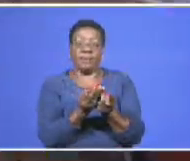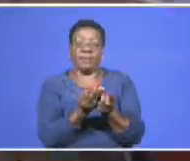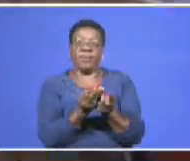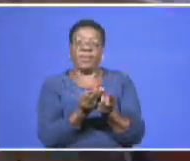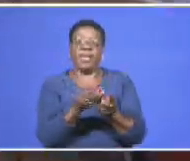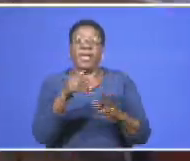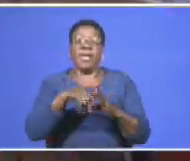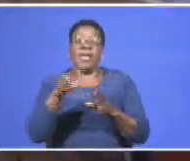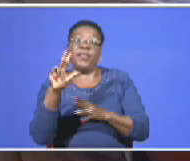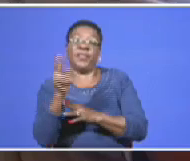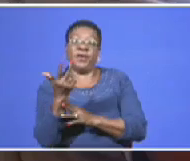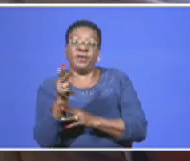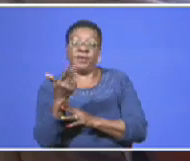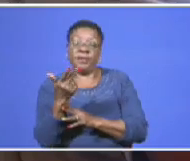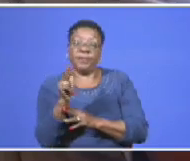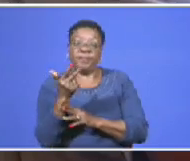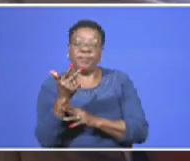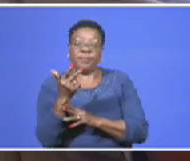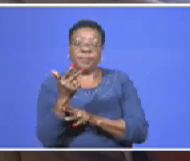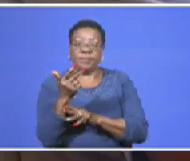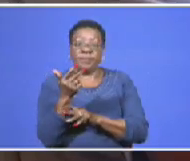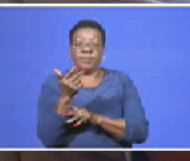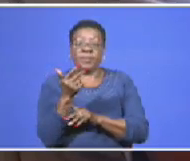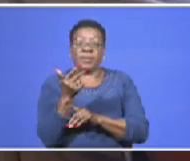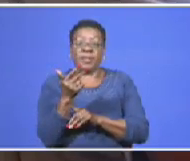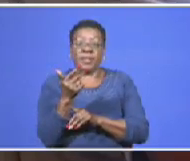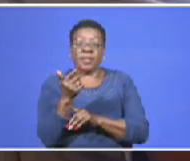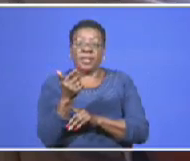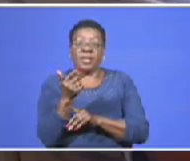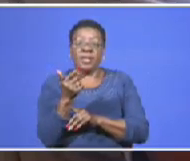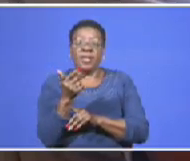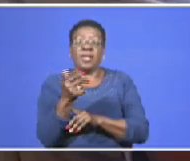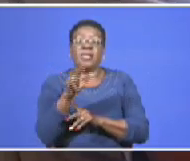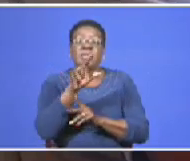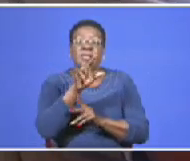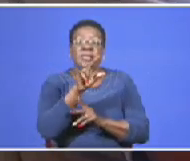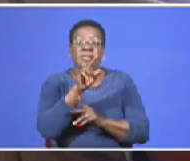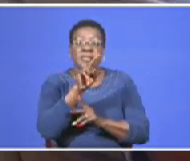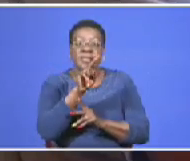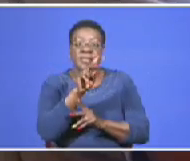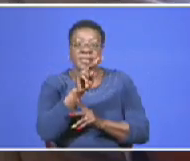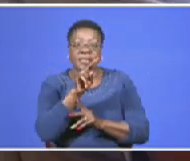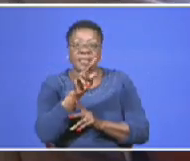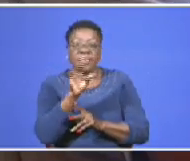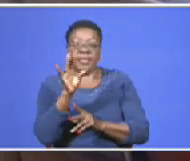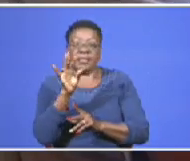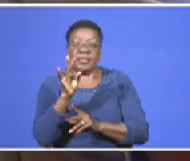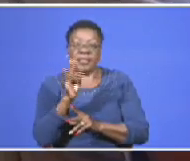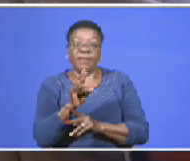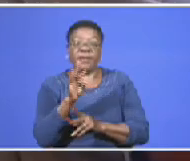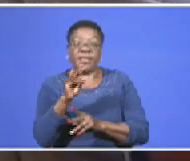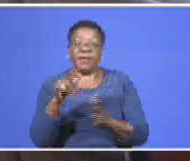In third position, with a score of 77.66,